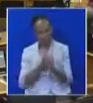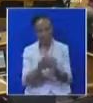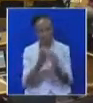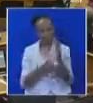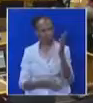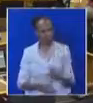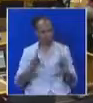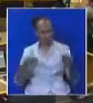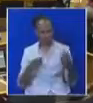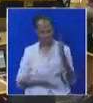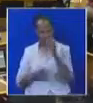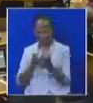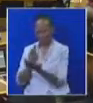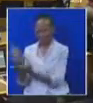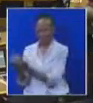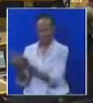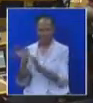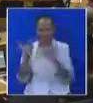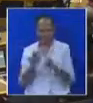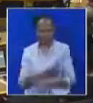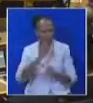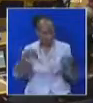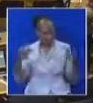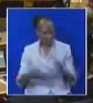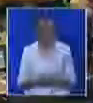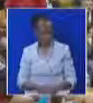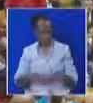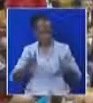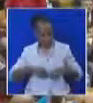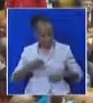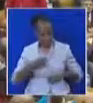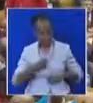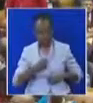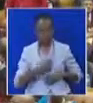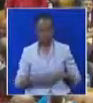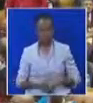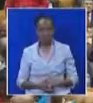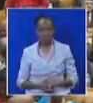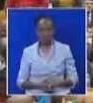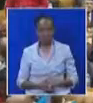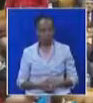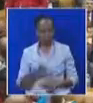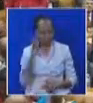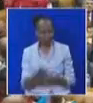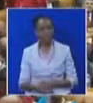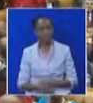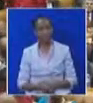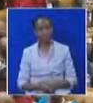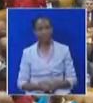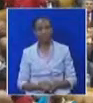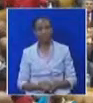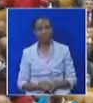expel people for speaking in this house. We are not going to allow that. We are not going to allow that. This is